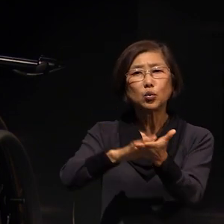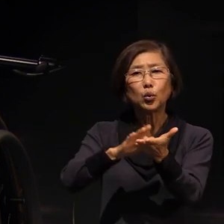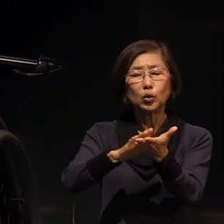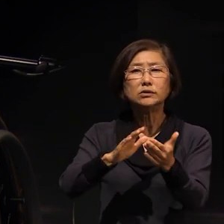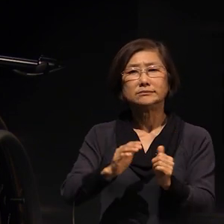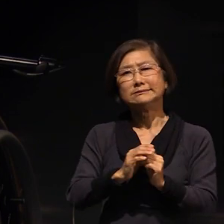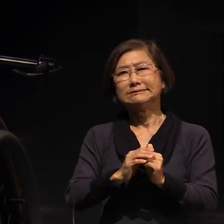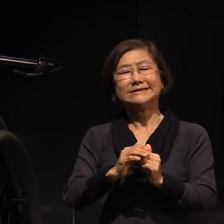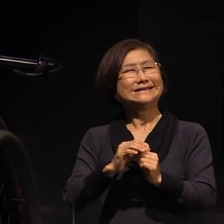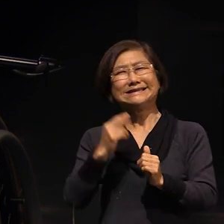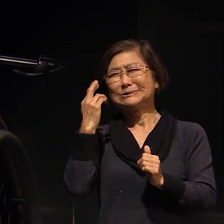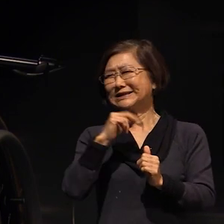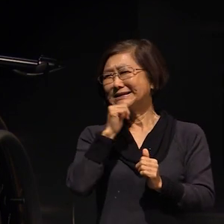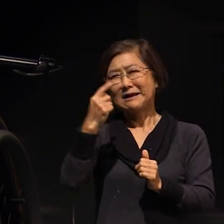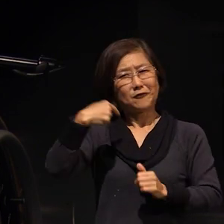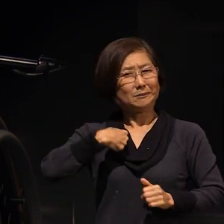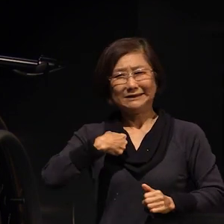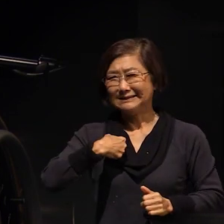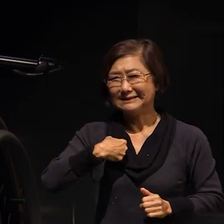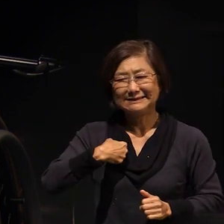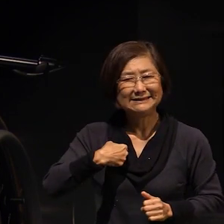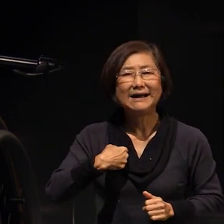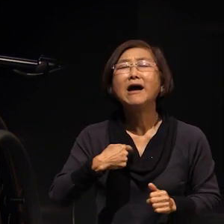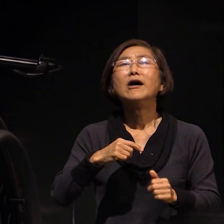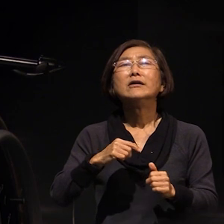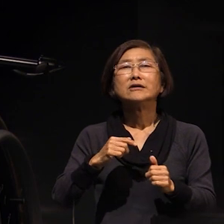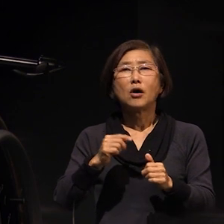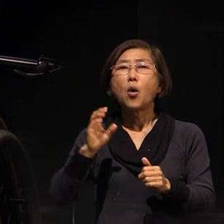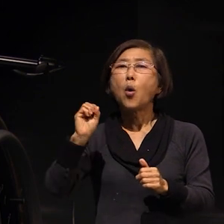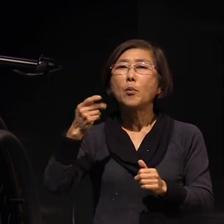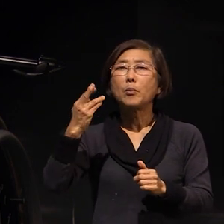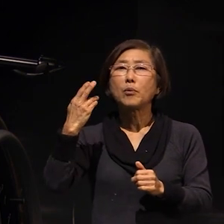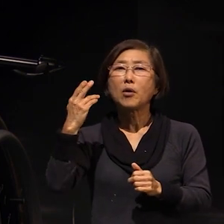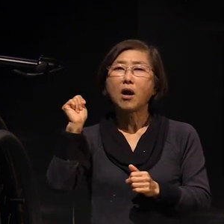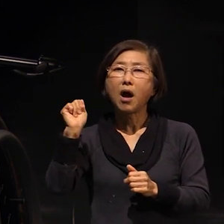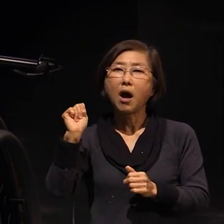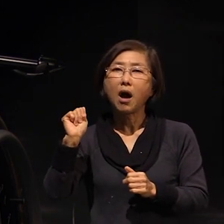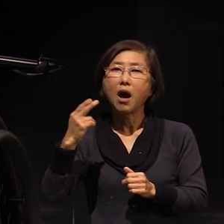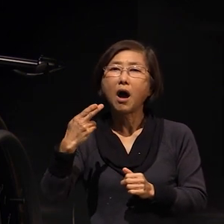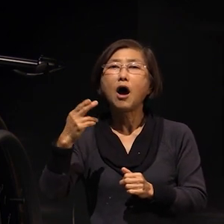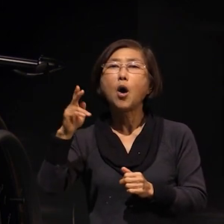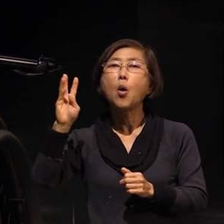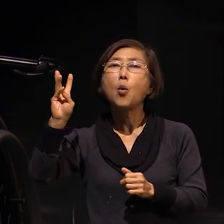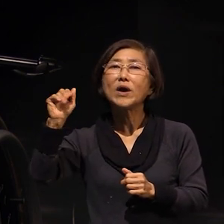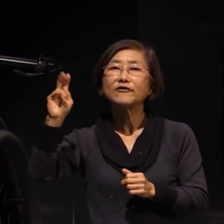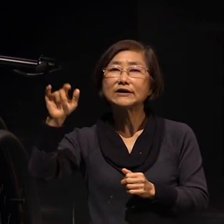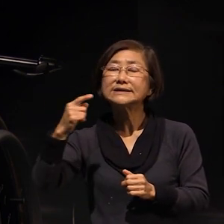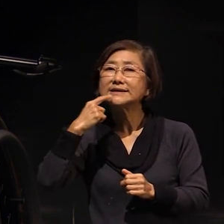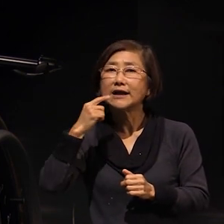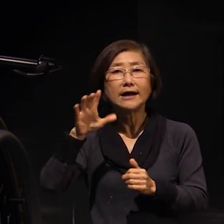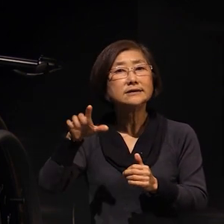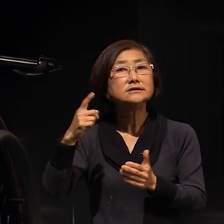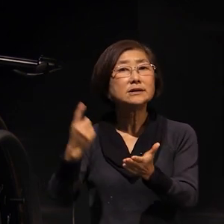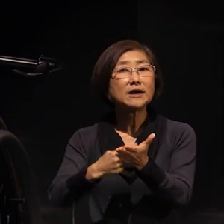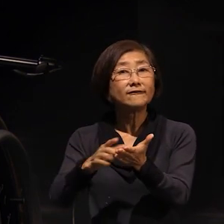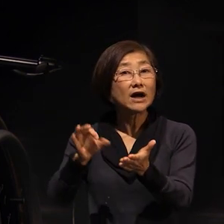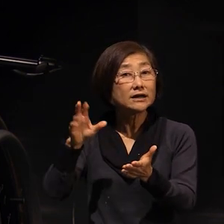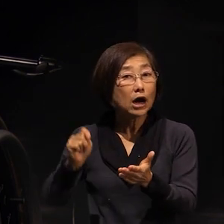teacher with preschool kids at a daycare center and realized it wasn't for me. Oprah Winfrey once